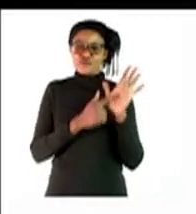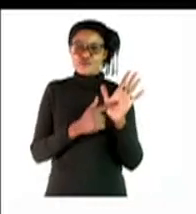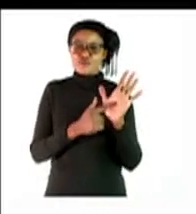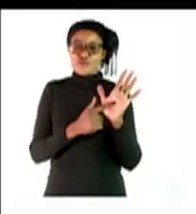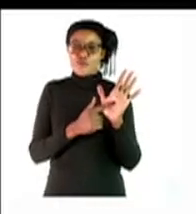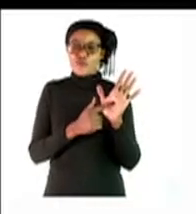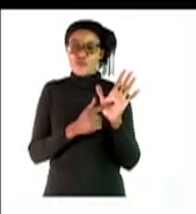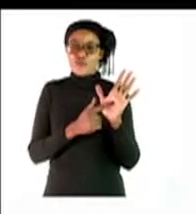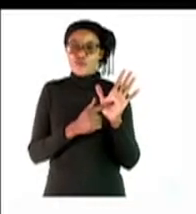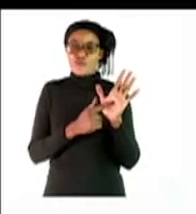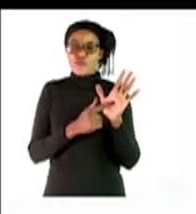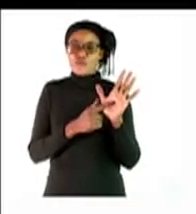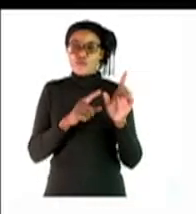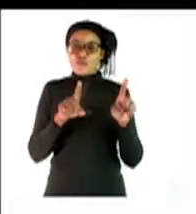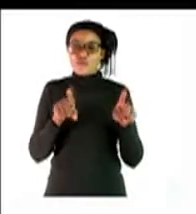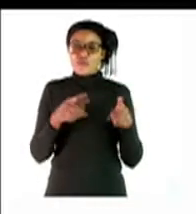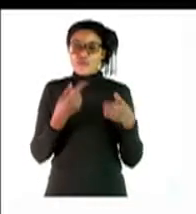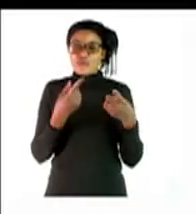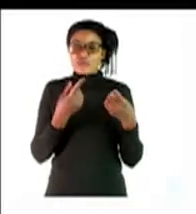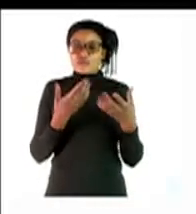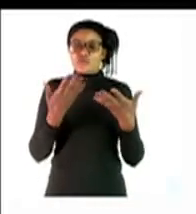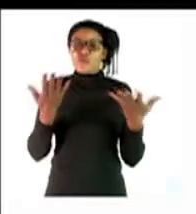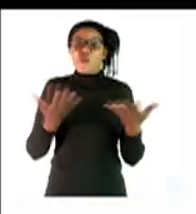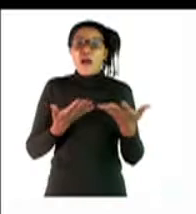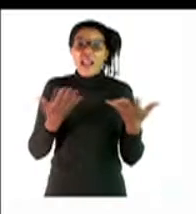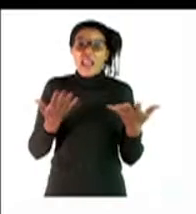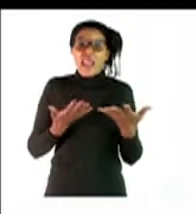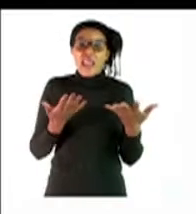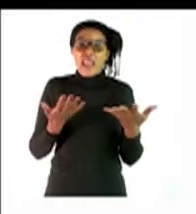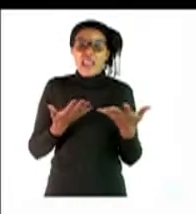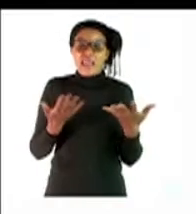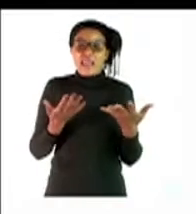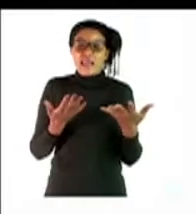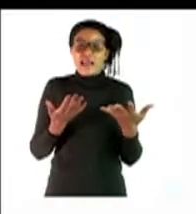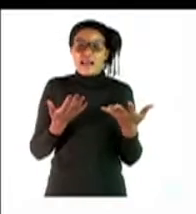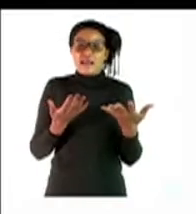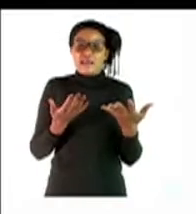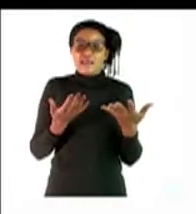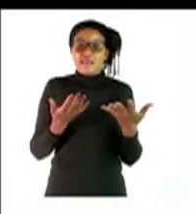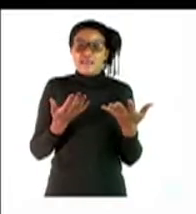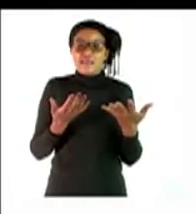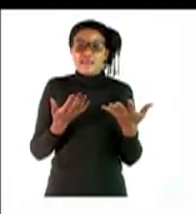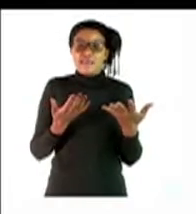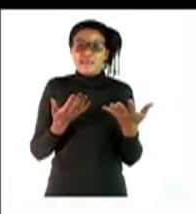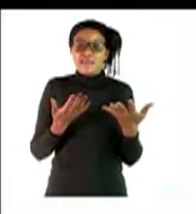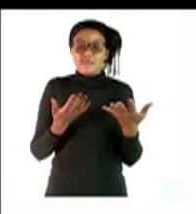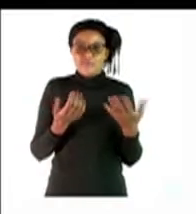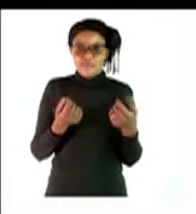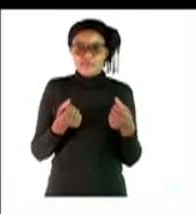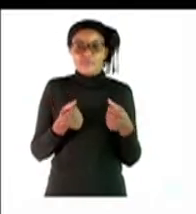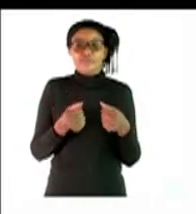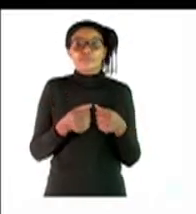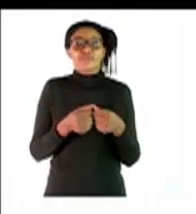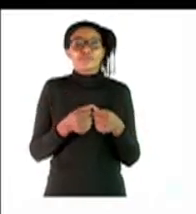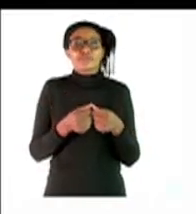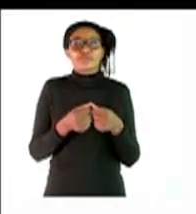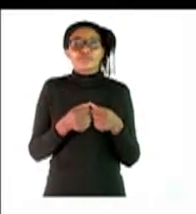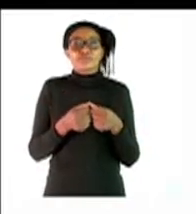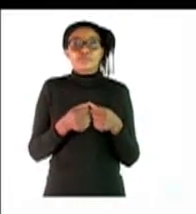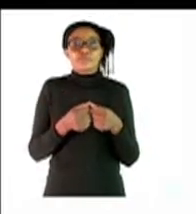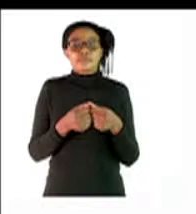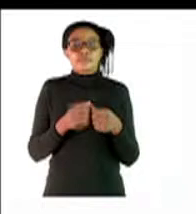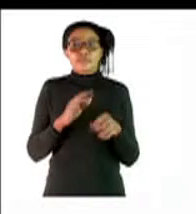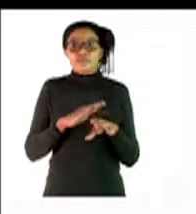the position where something is situated. Like say